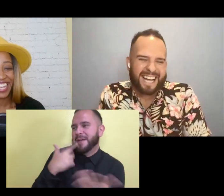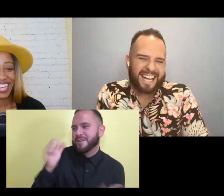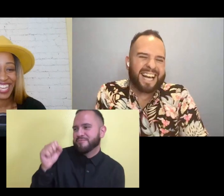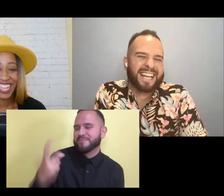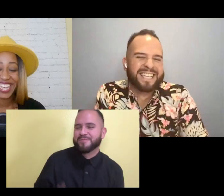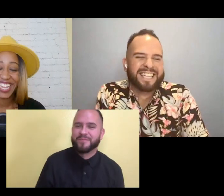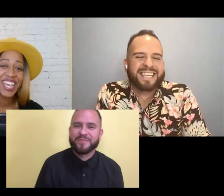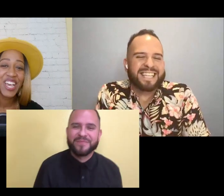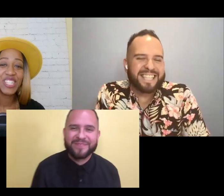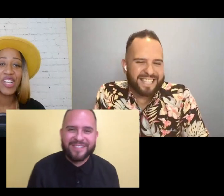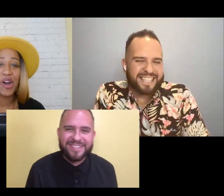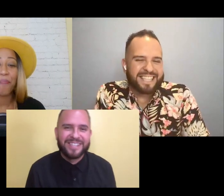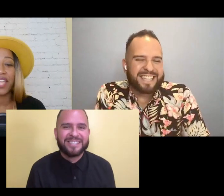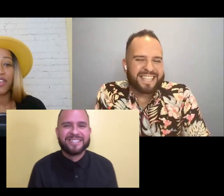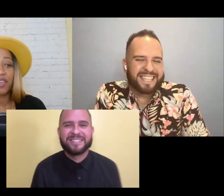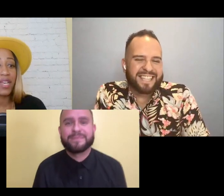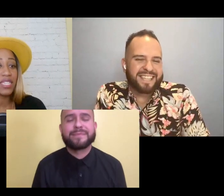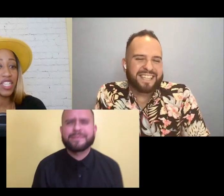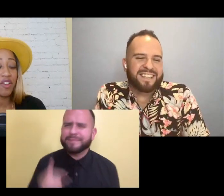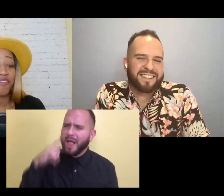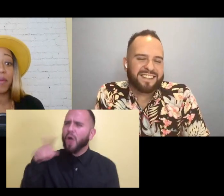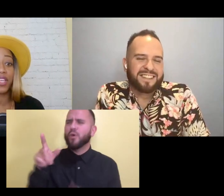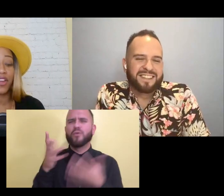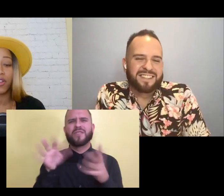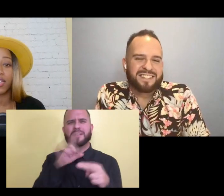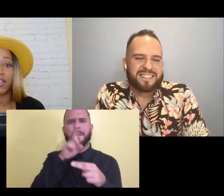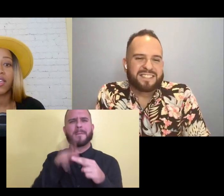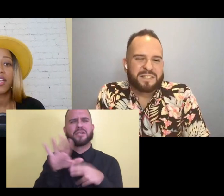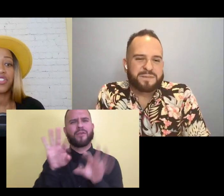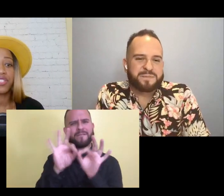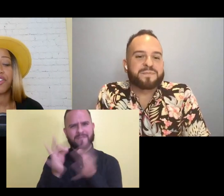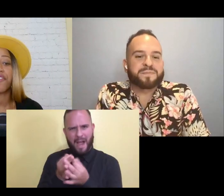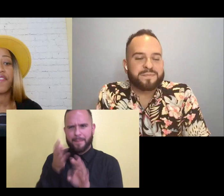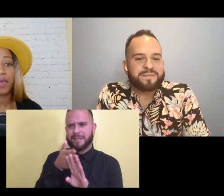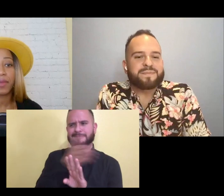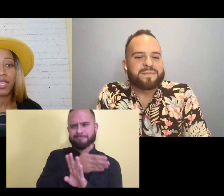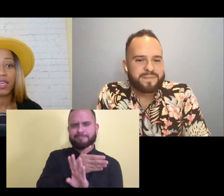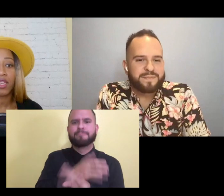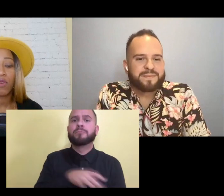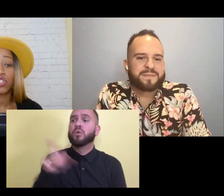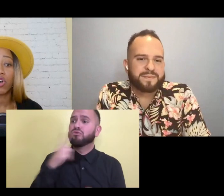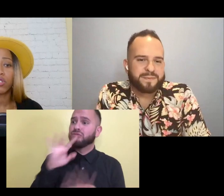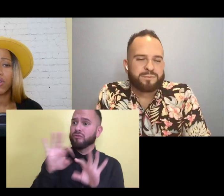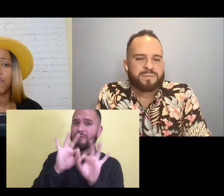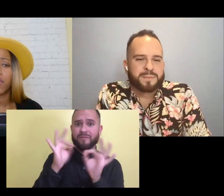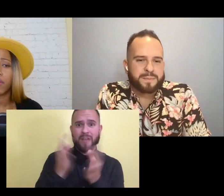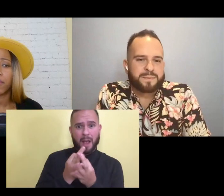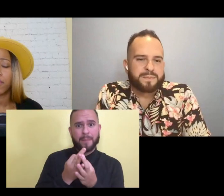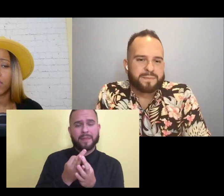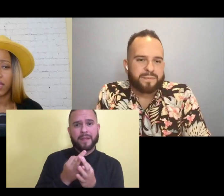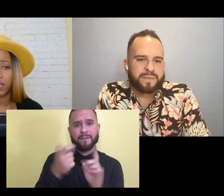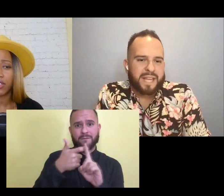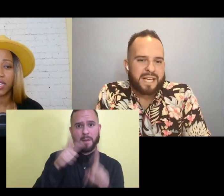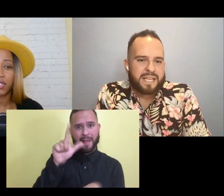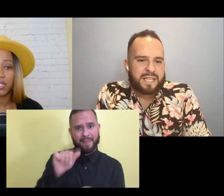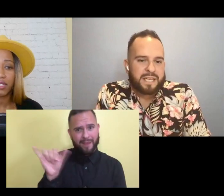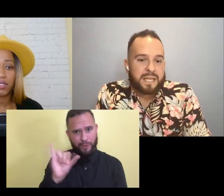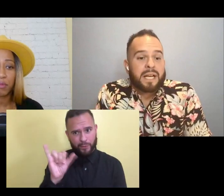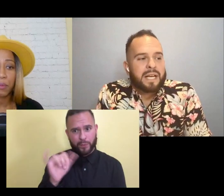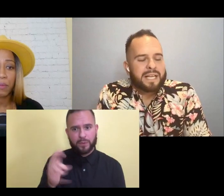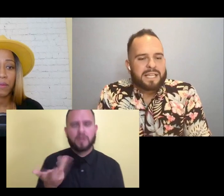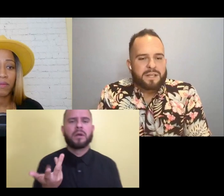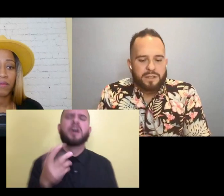The- So I know you mentioned your family earlier. So you said your family was also from Los